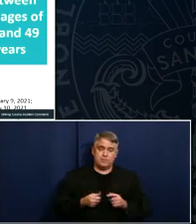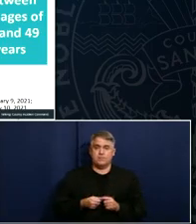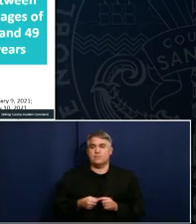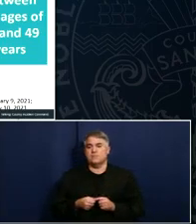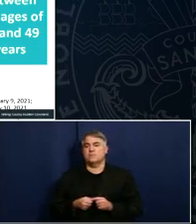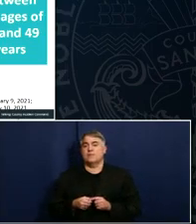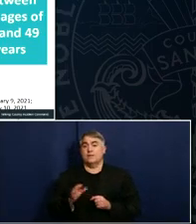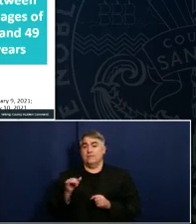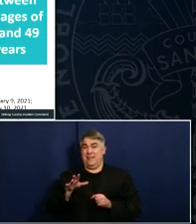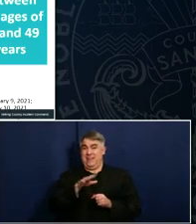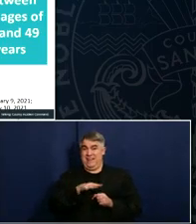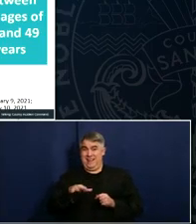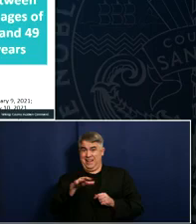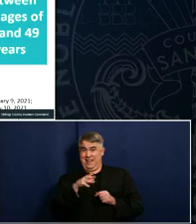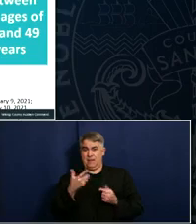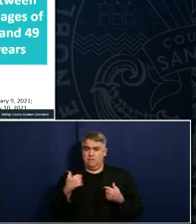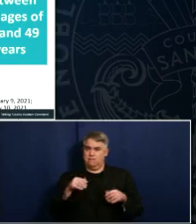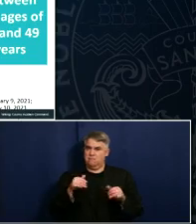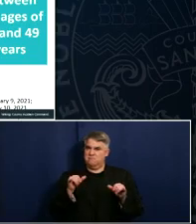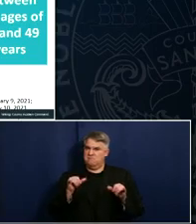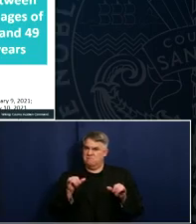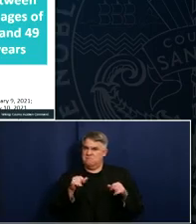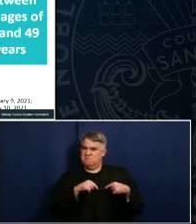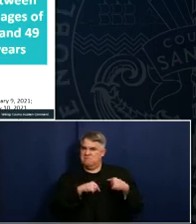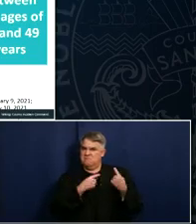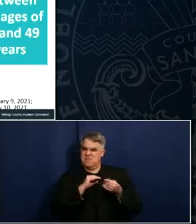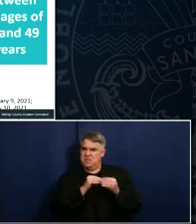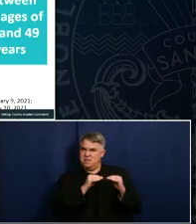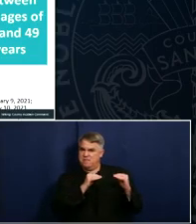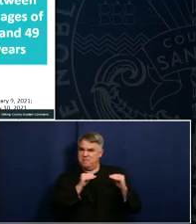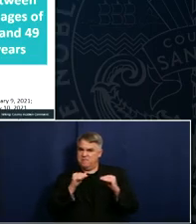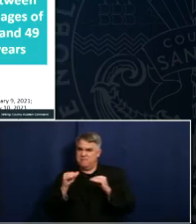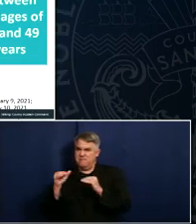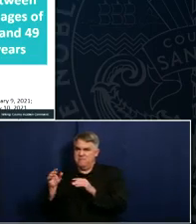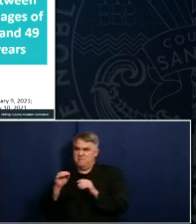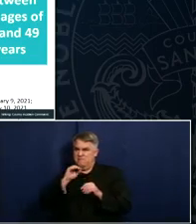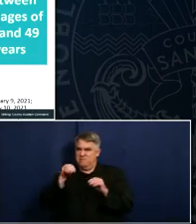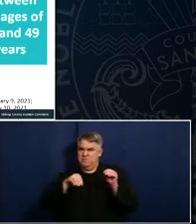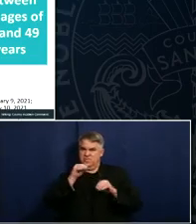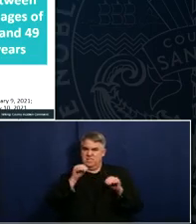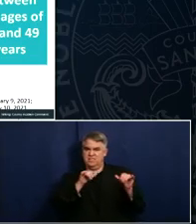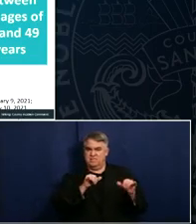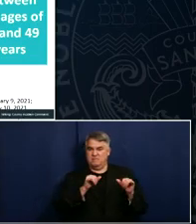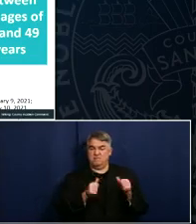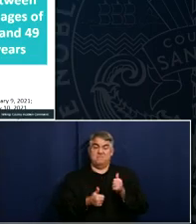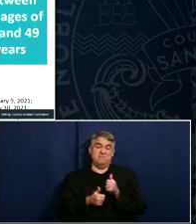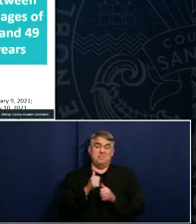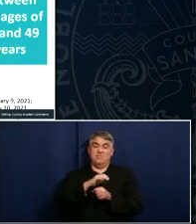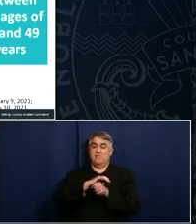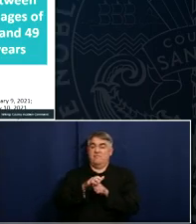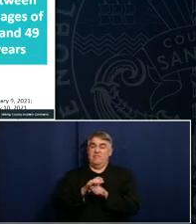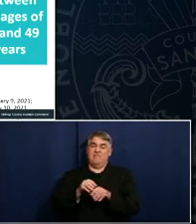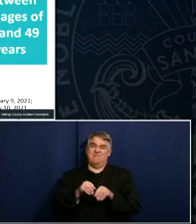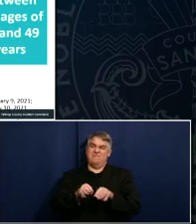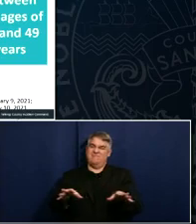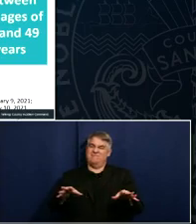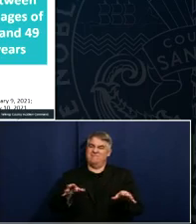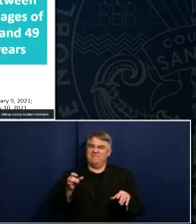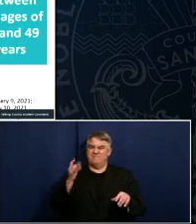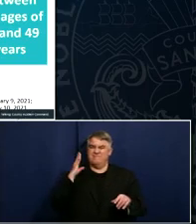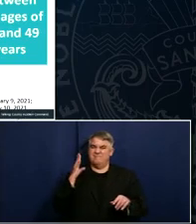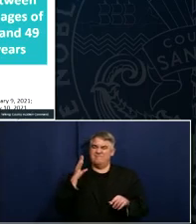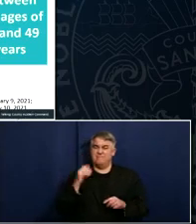been stable for most, actually, of the pandemic. And